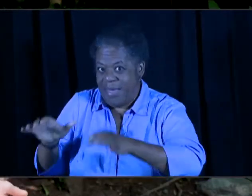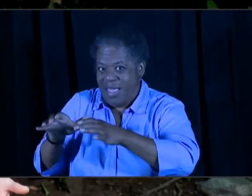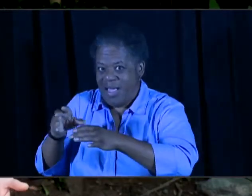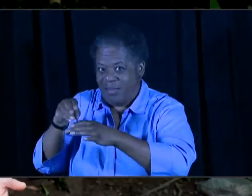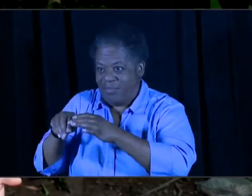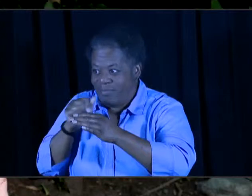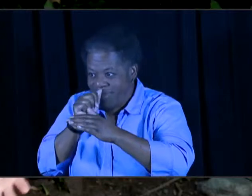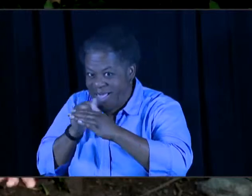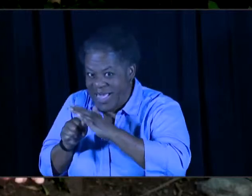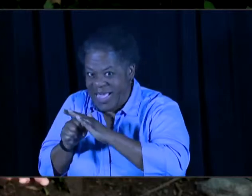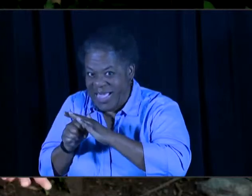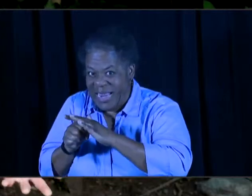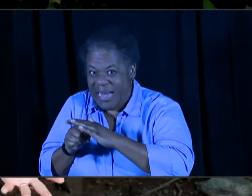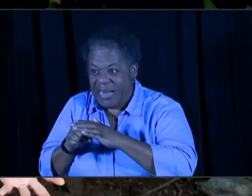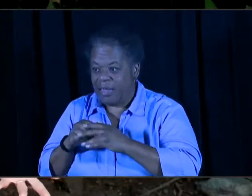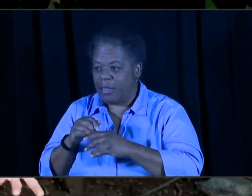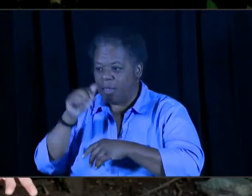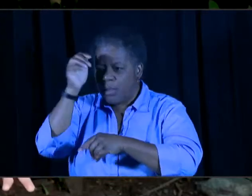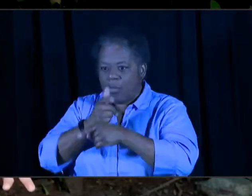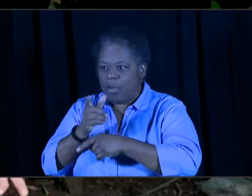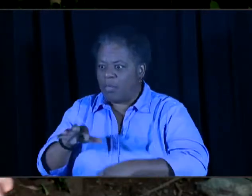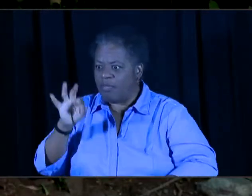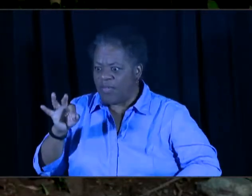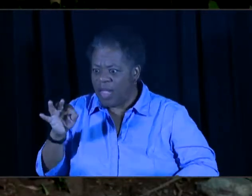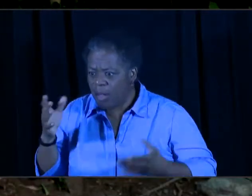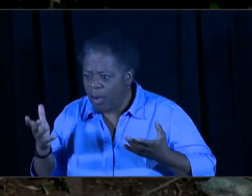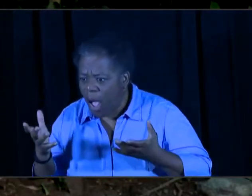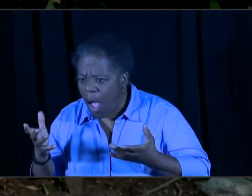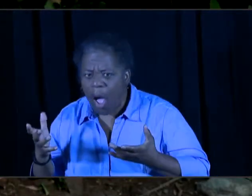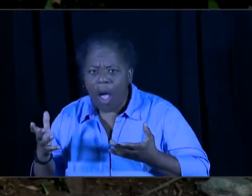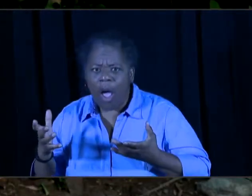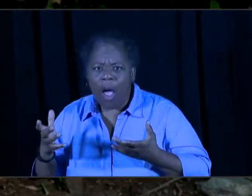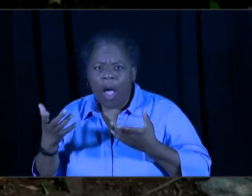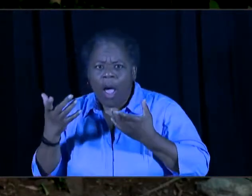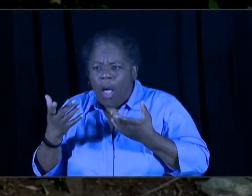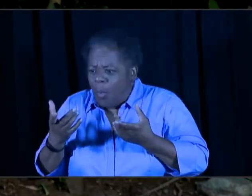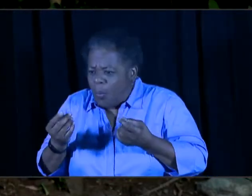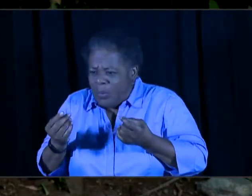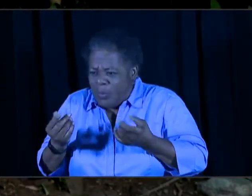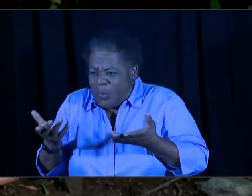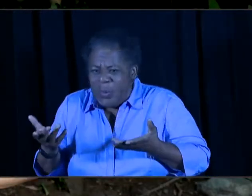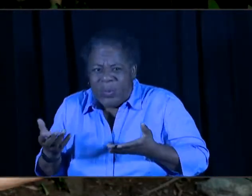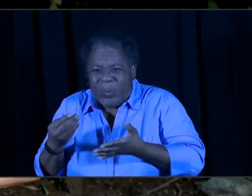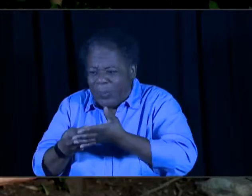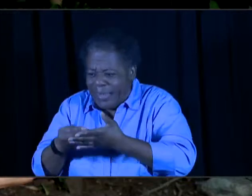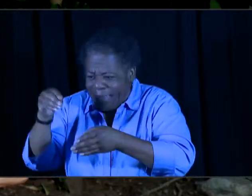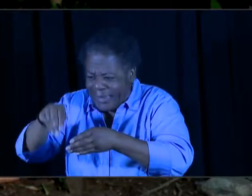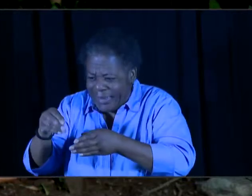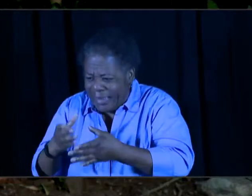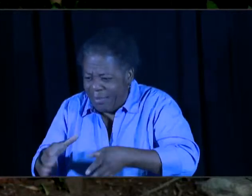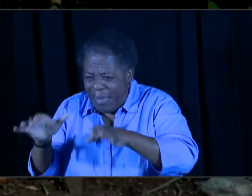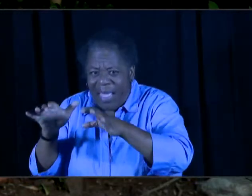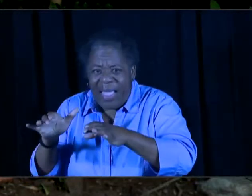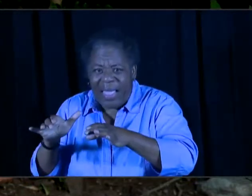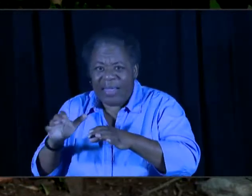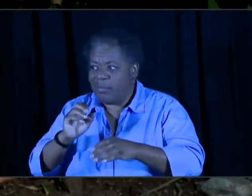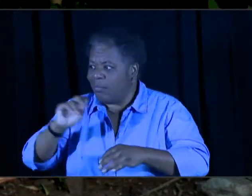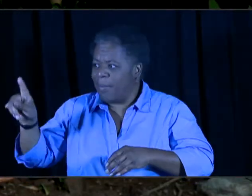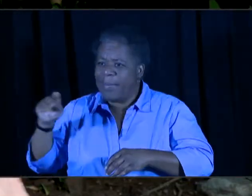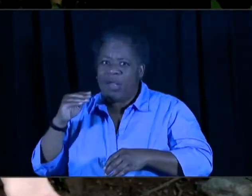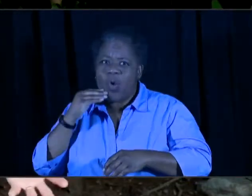were afraid and asked, "What is God doing with us?" Back in Canaan, they told Jacob what had